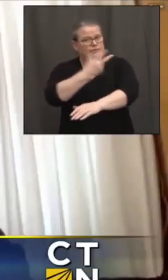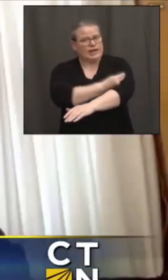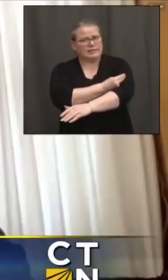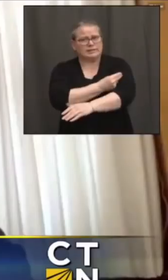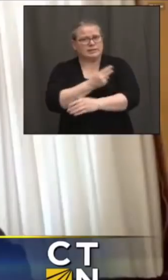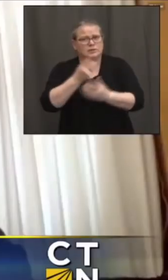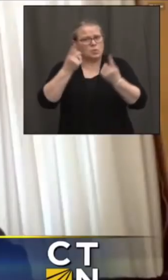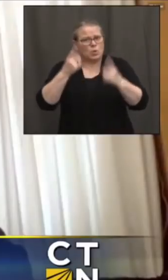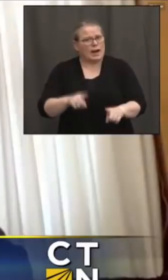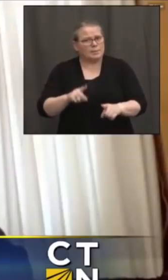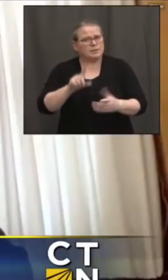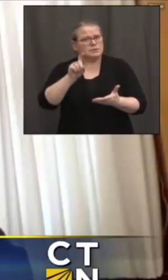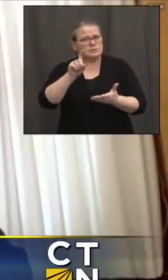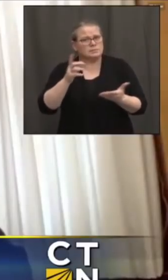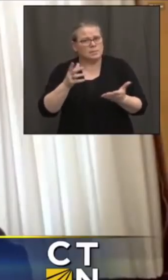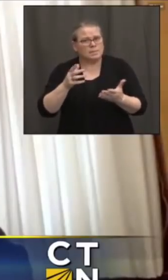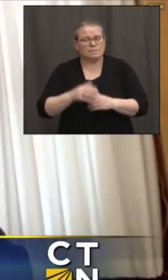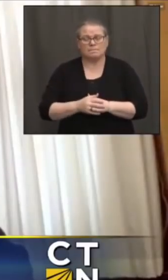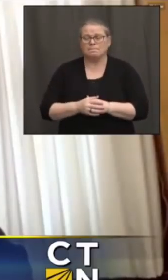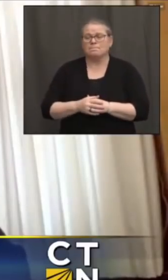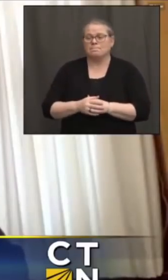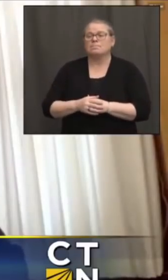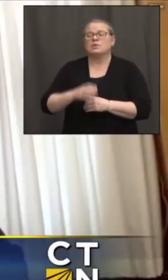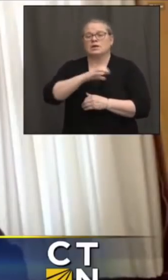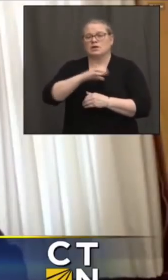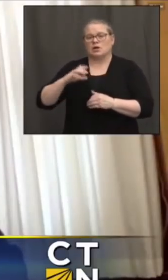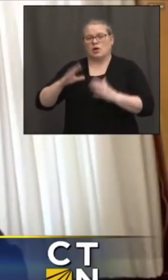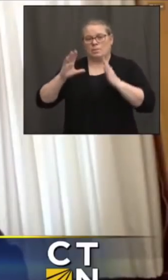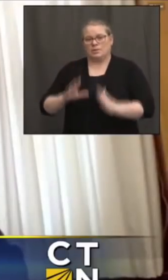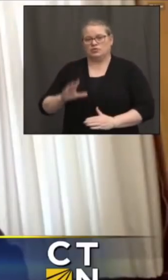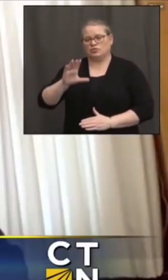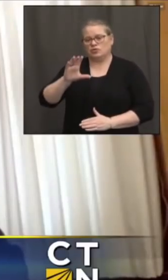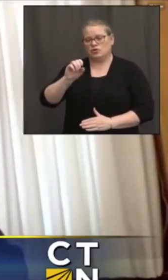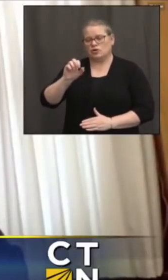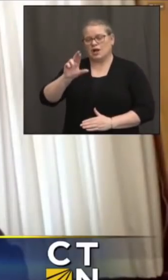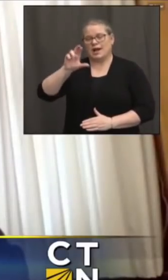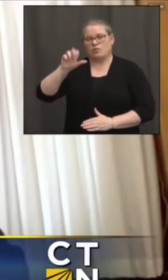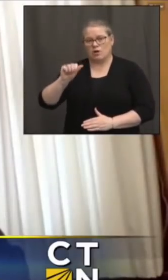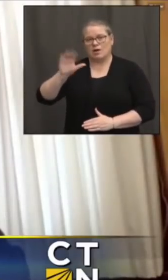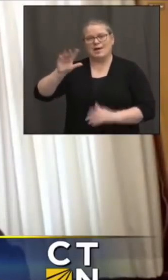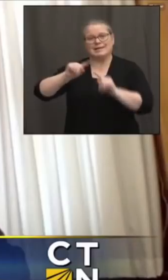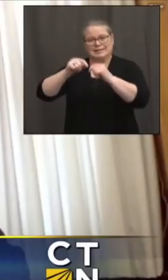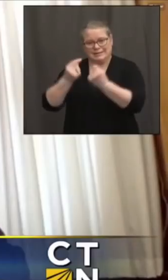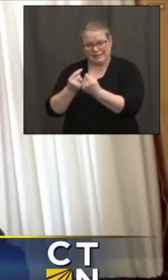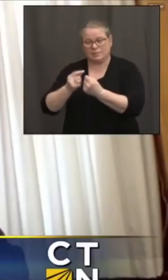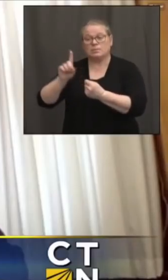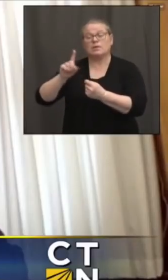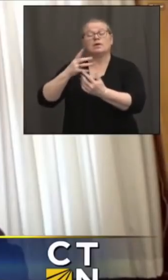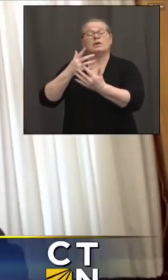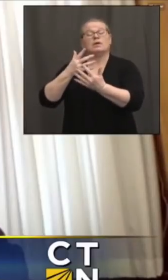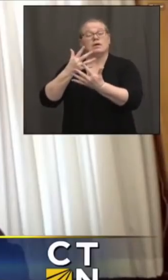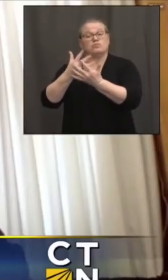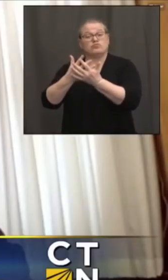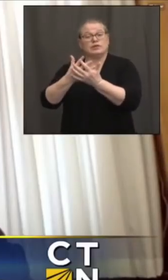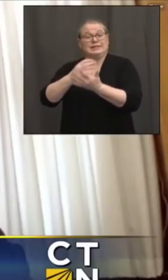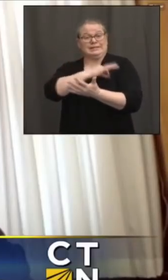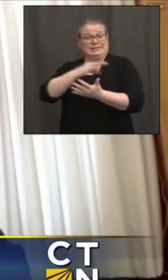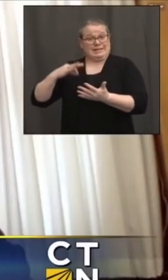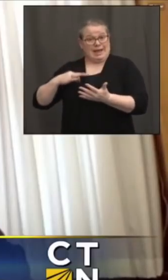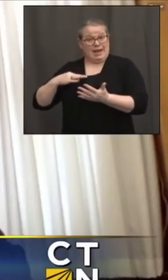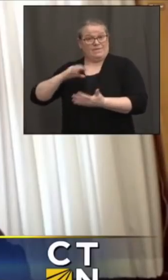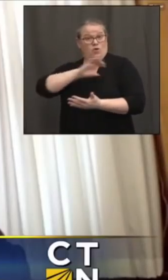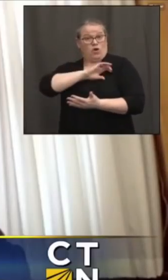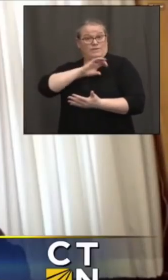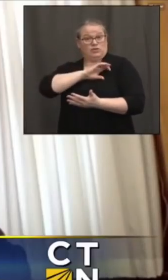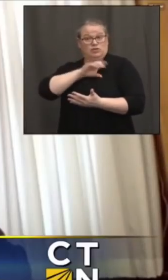Commissioner Quiros and his team are about halfway through vaccinating the correctional officers. That's been going well. And